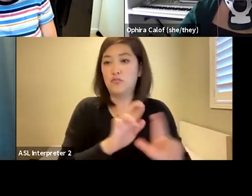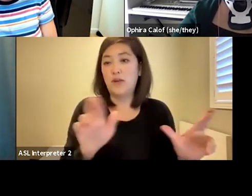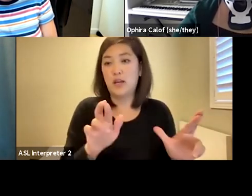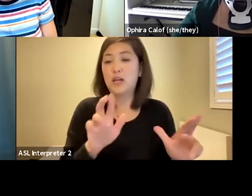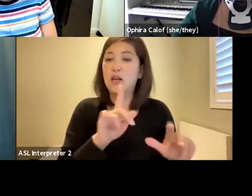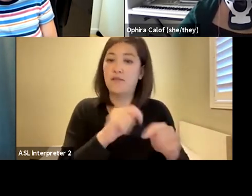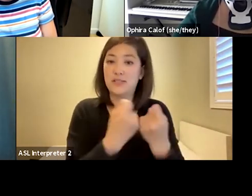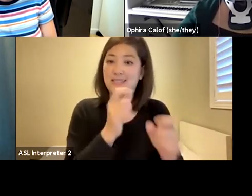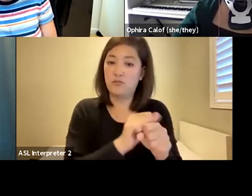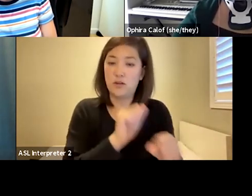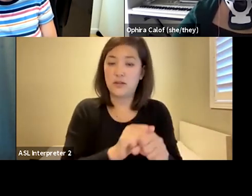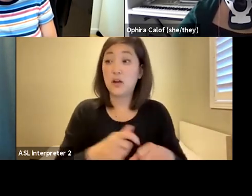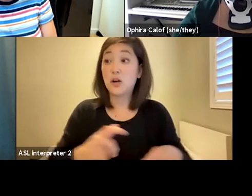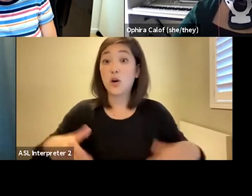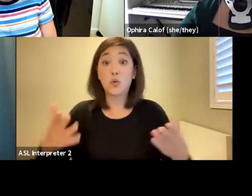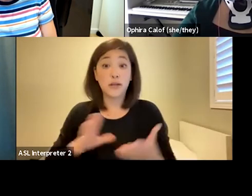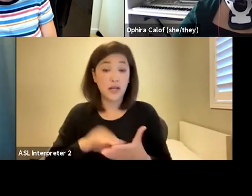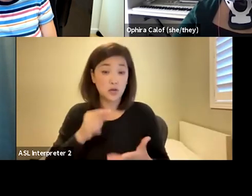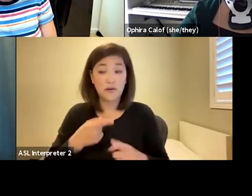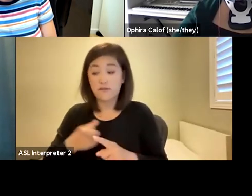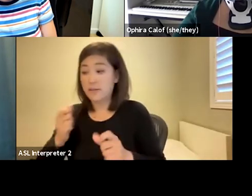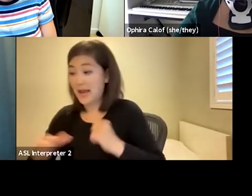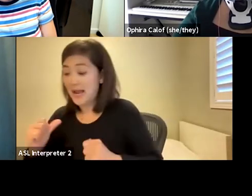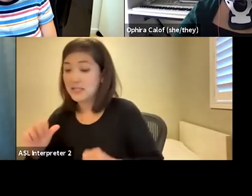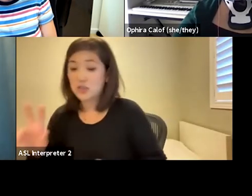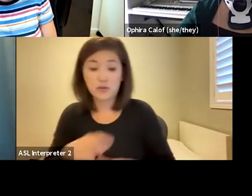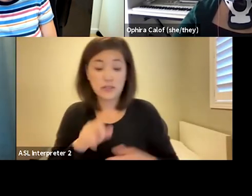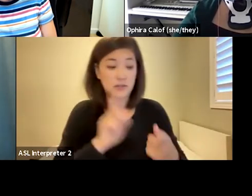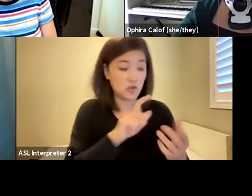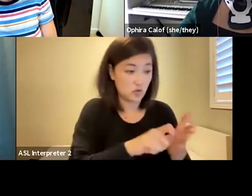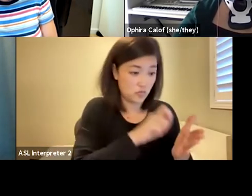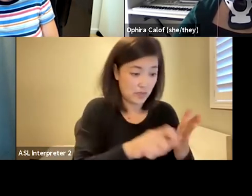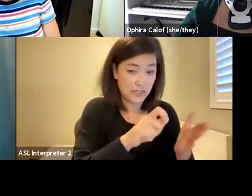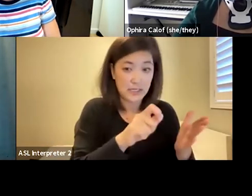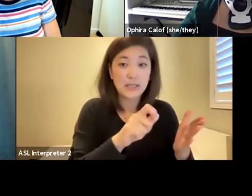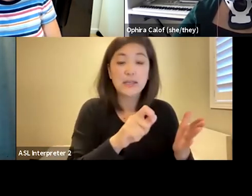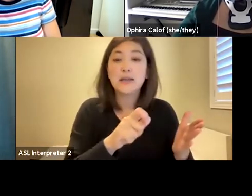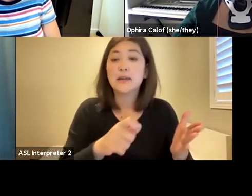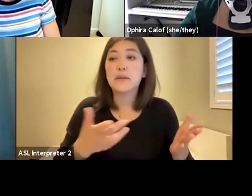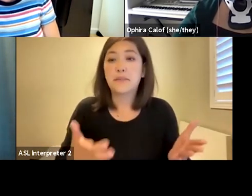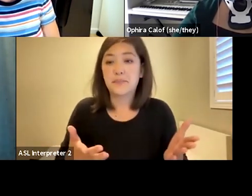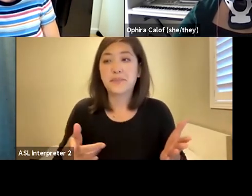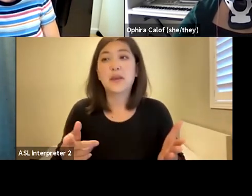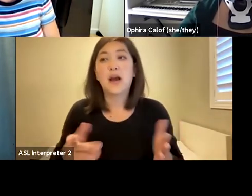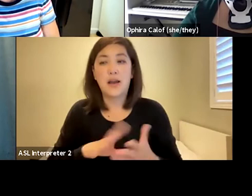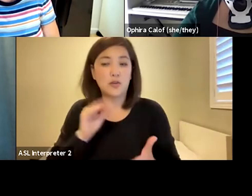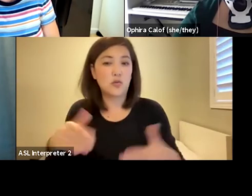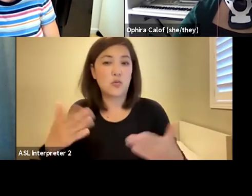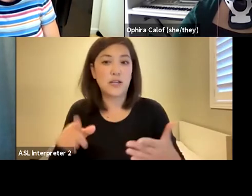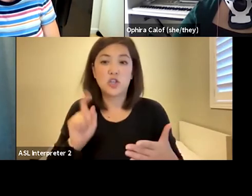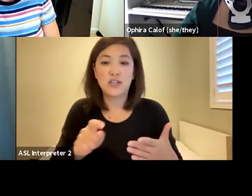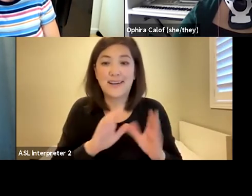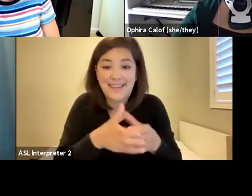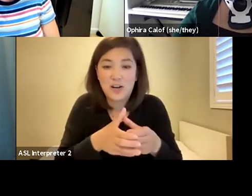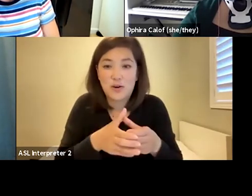what I learned from the transition from writing to acting and being involved in rooms was the fact you shouldn't categorize people.